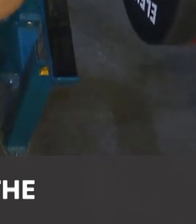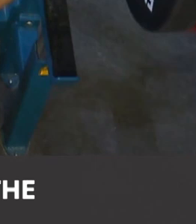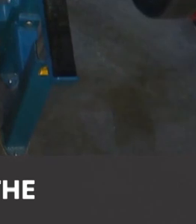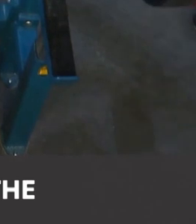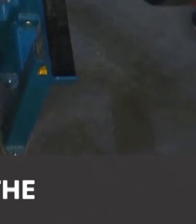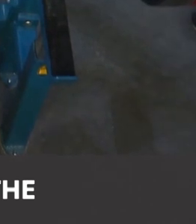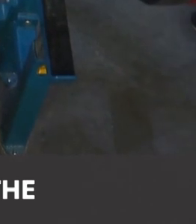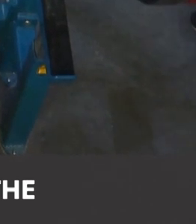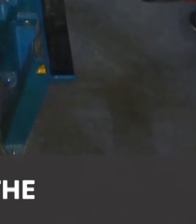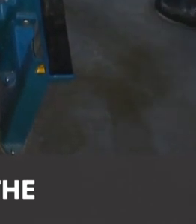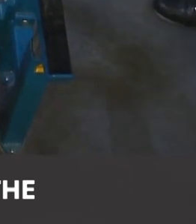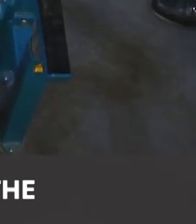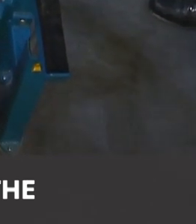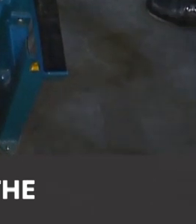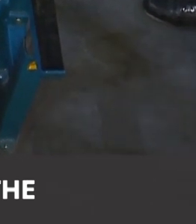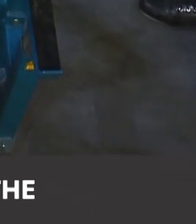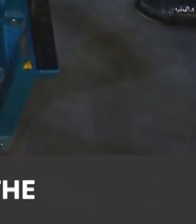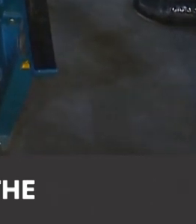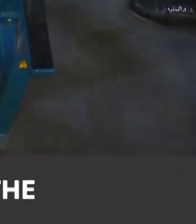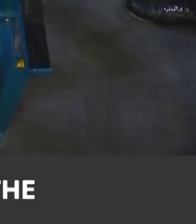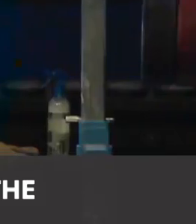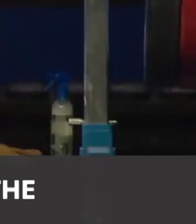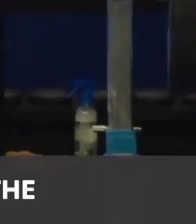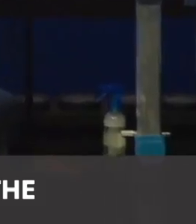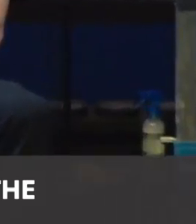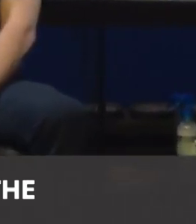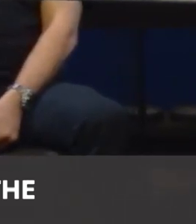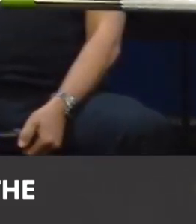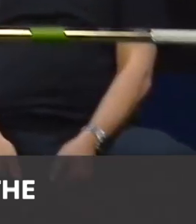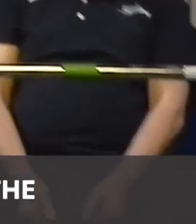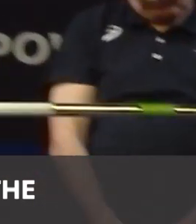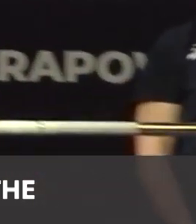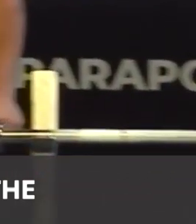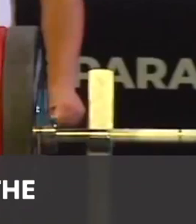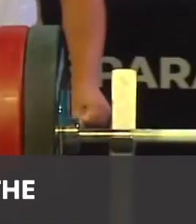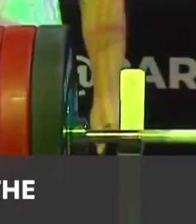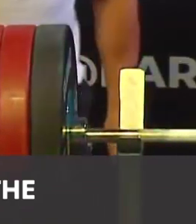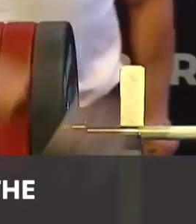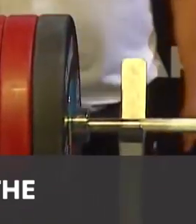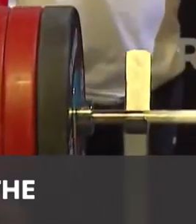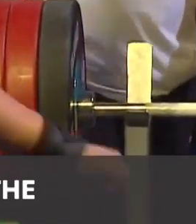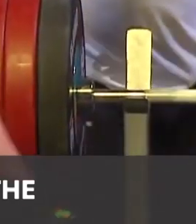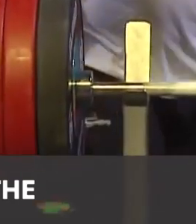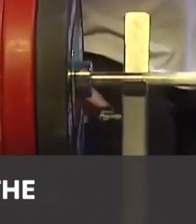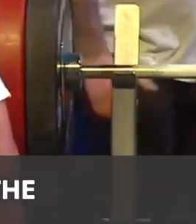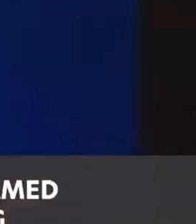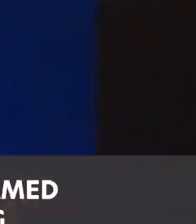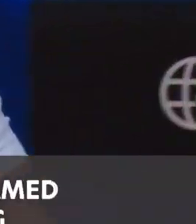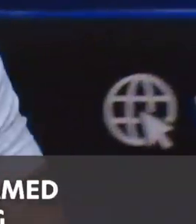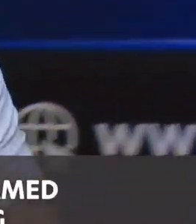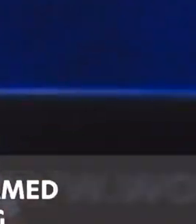For a new world record. Oh, he has smashed it! Absolutely, one and